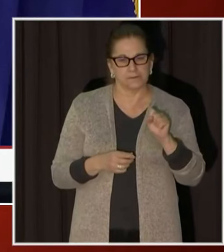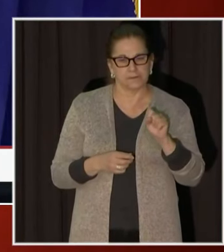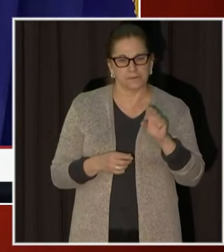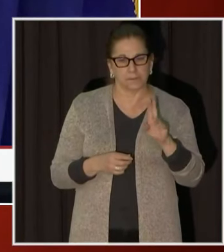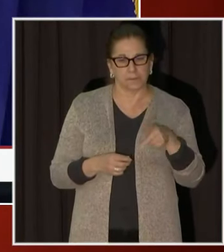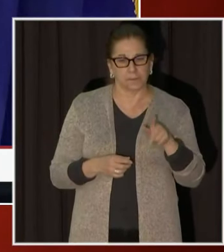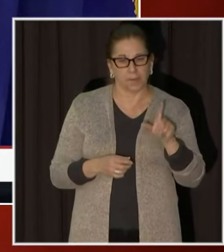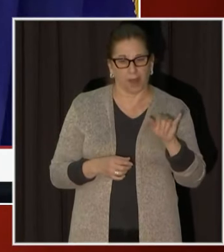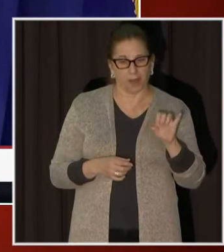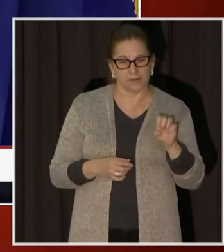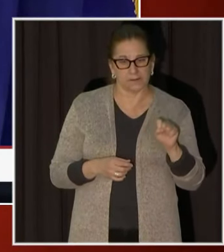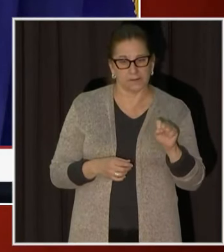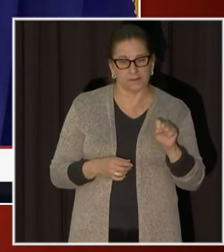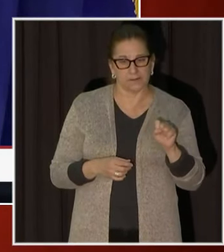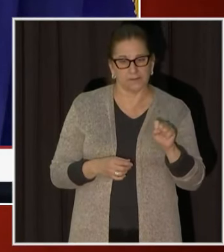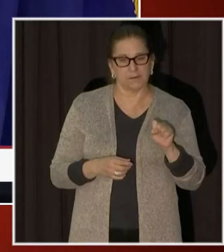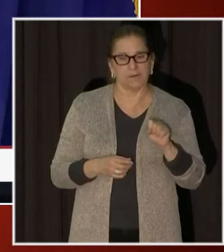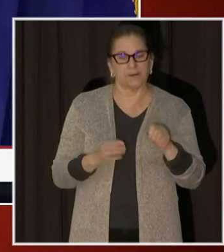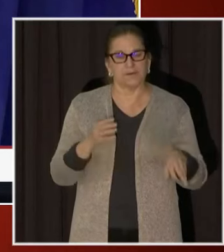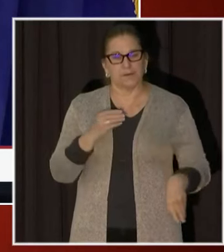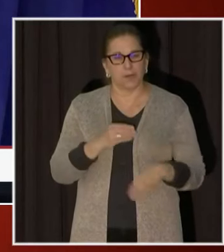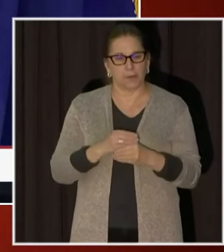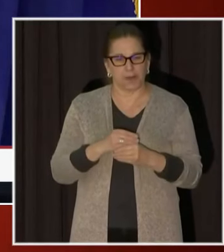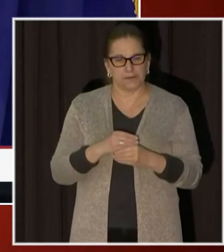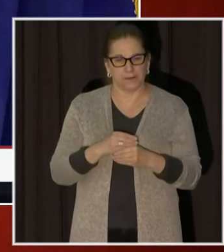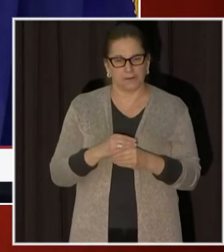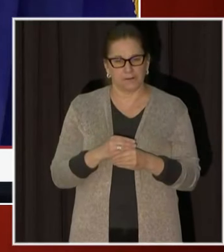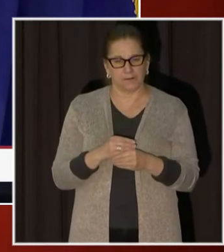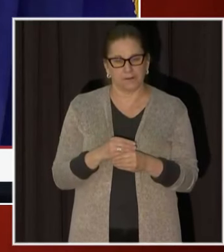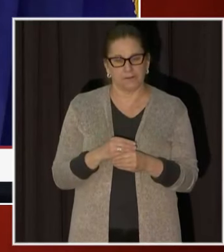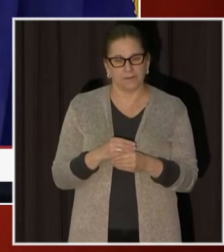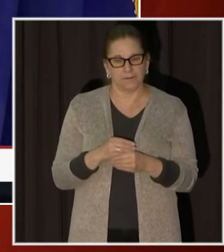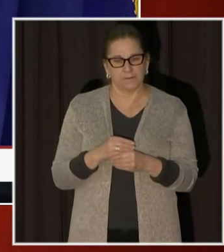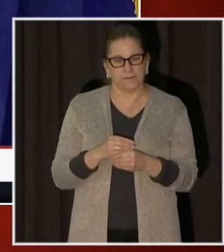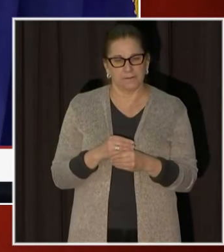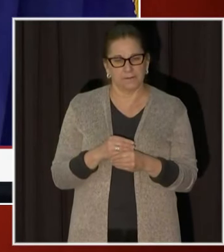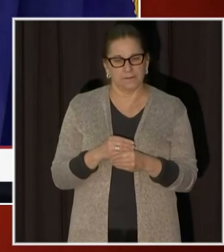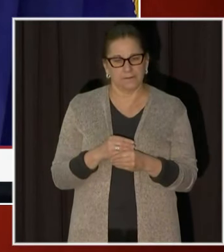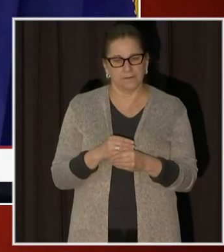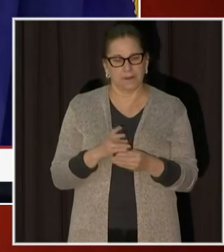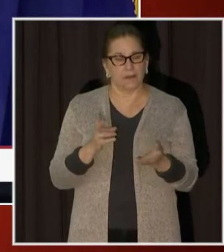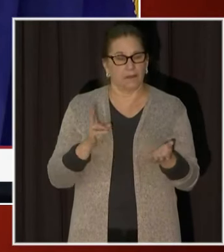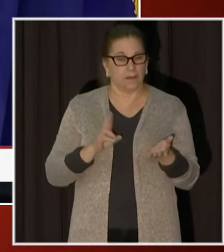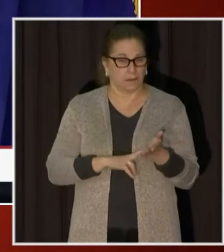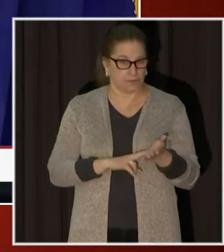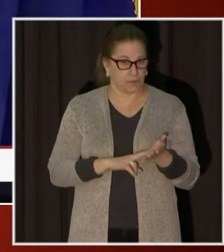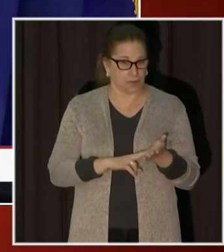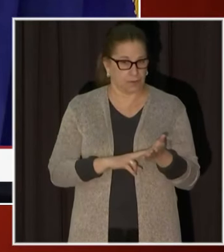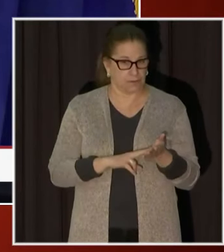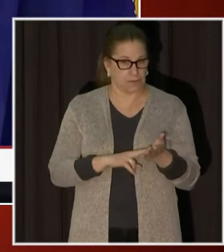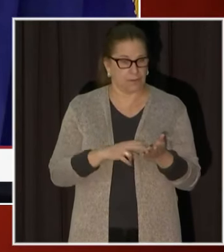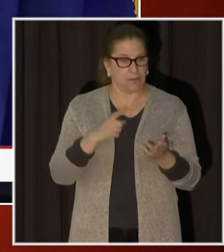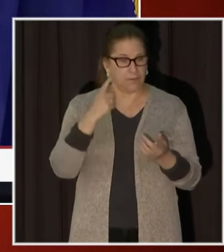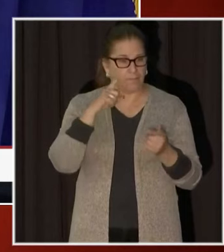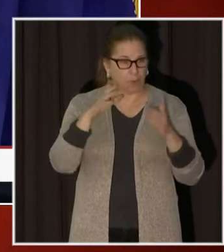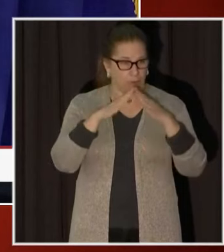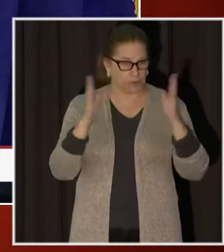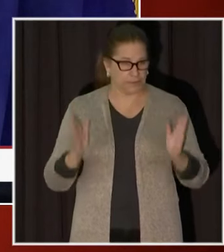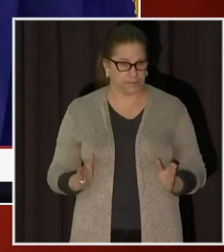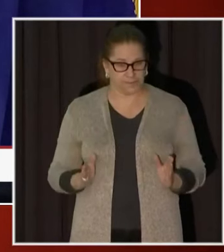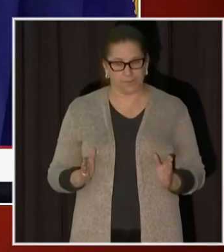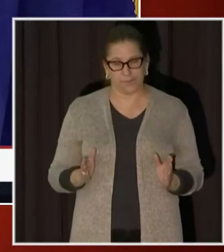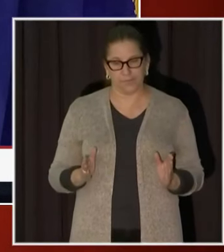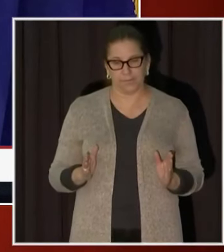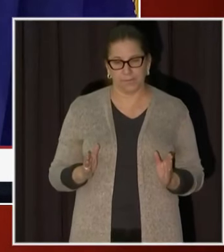housing. Councilmember Robert White had noticed a disapproval resolution regarding a contract with Sagitech, and I spoke with him this morning. He'll